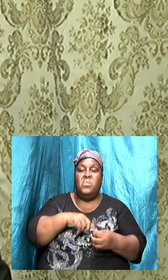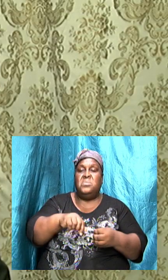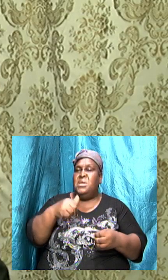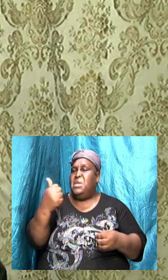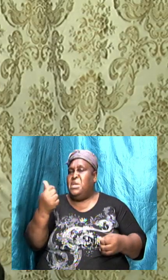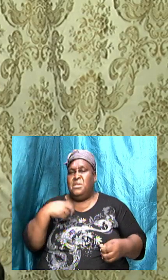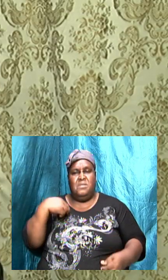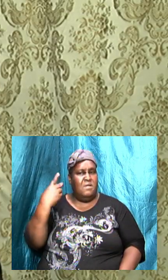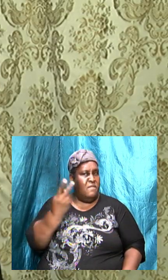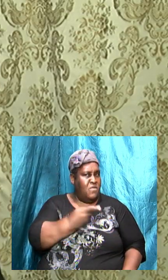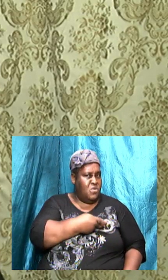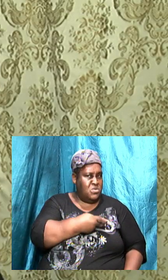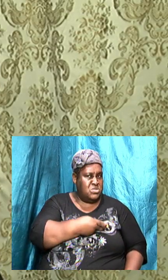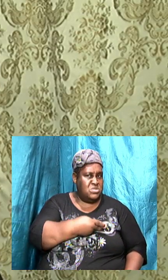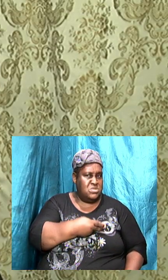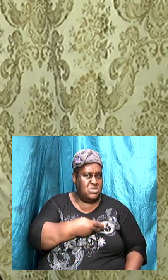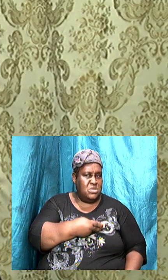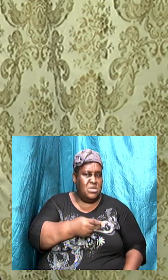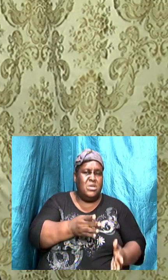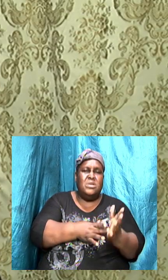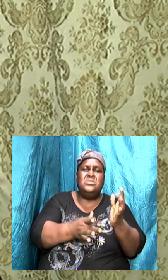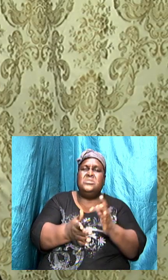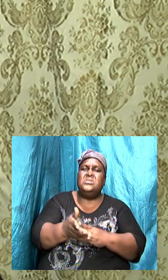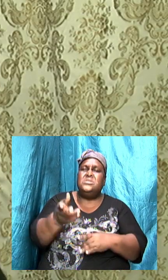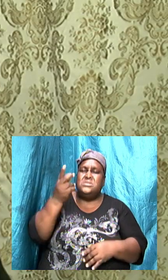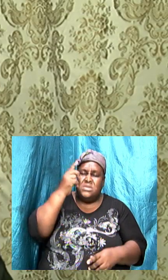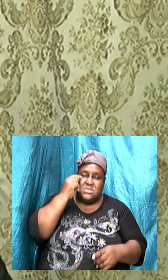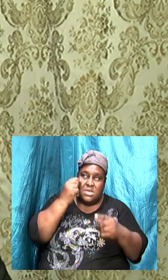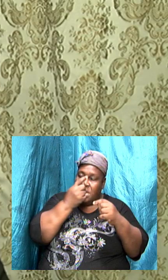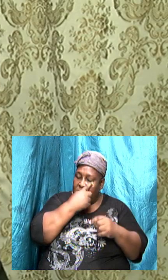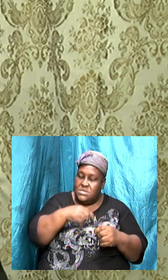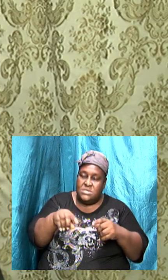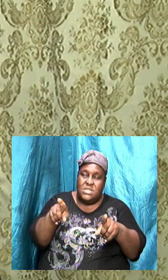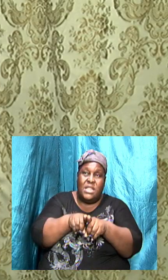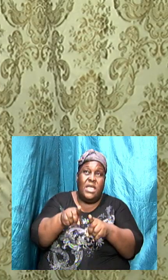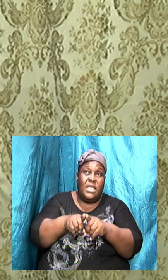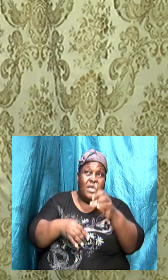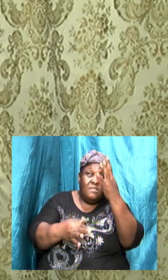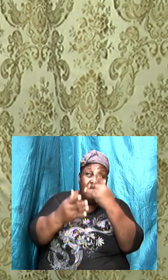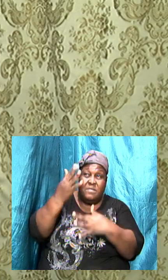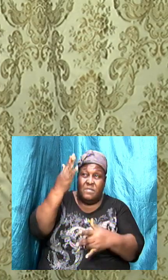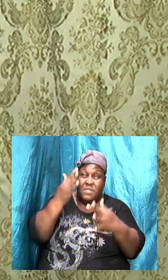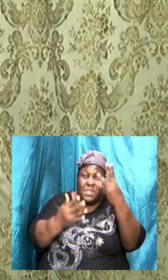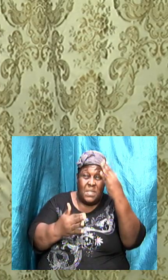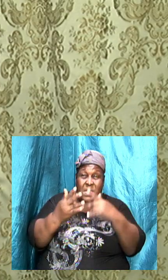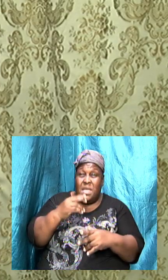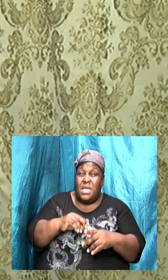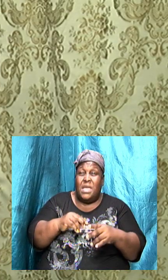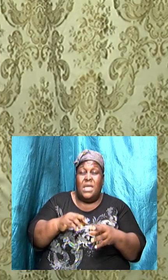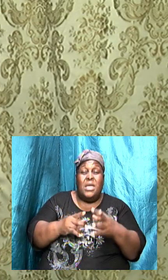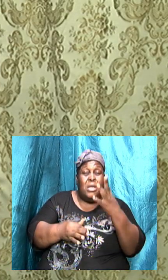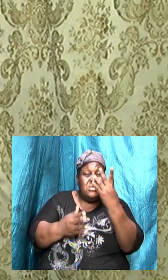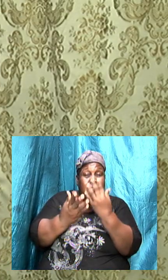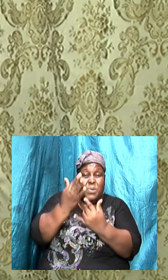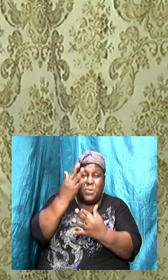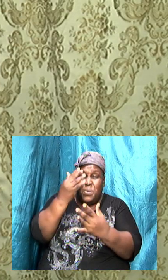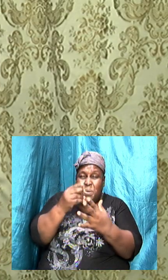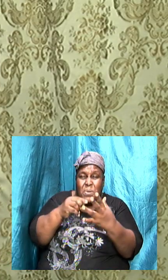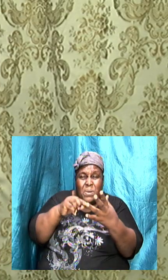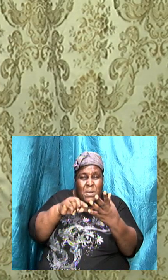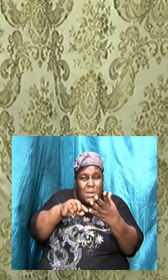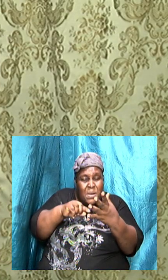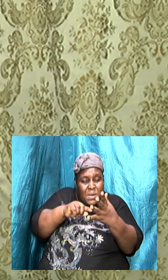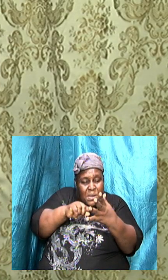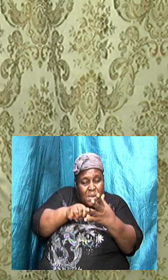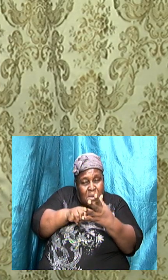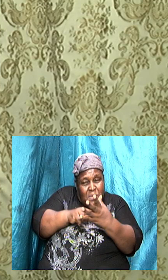us. His eyes is like a flame of fire, which means it's burning, piercing